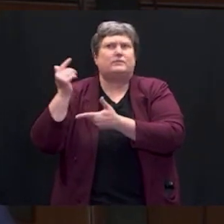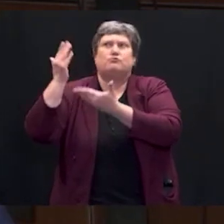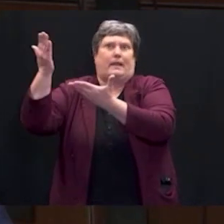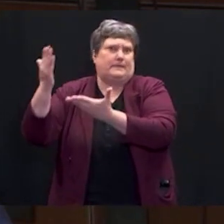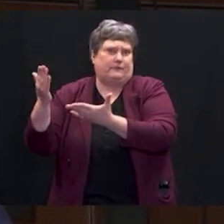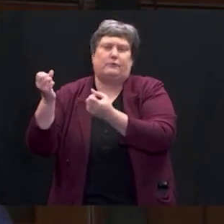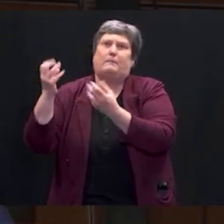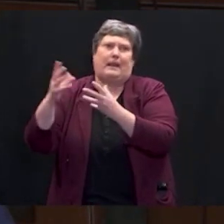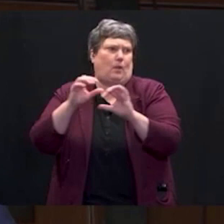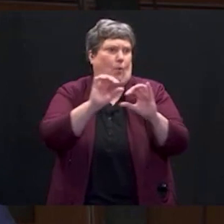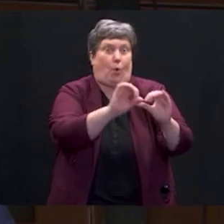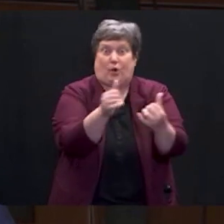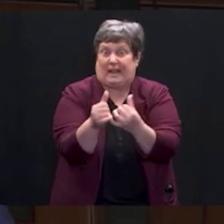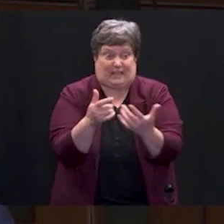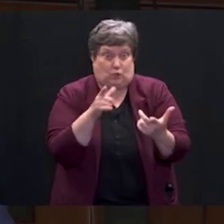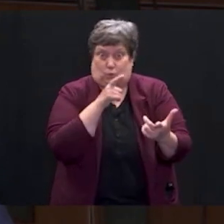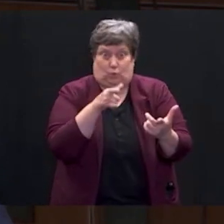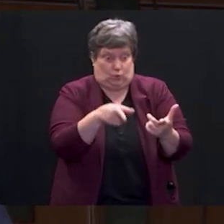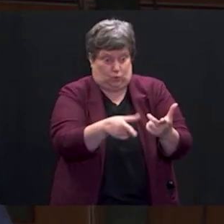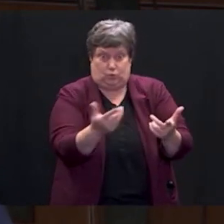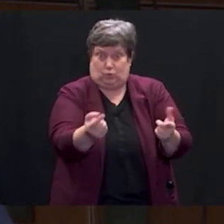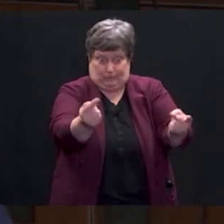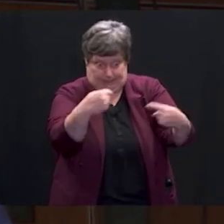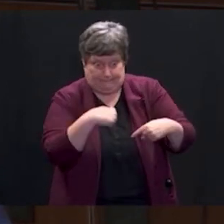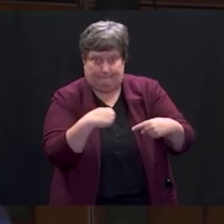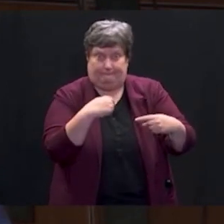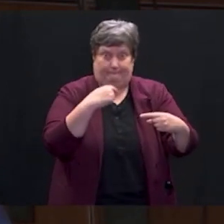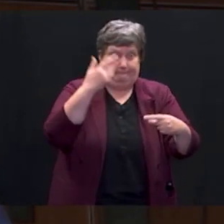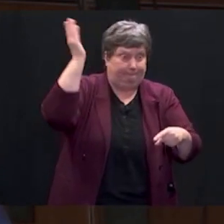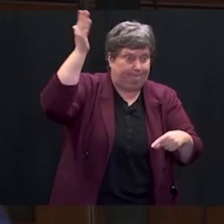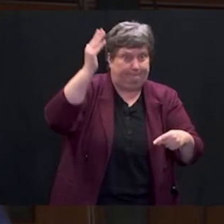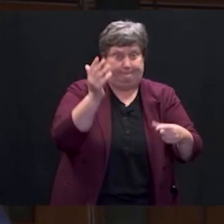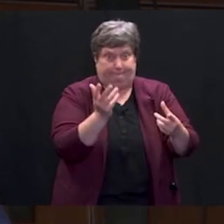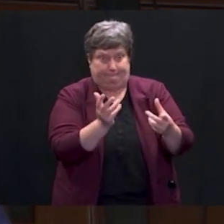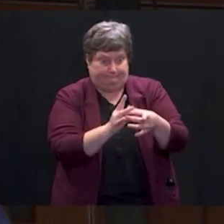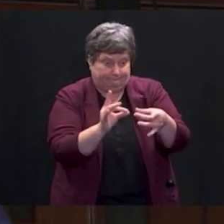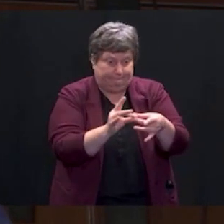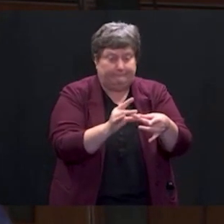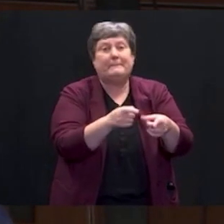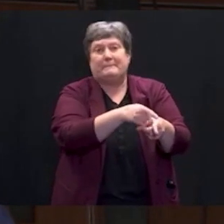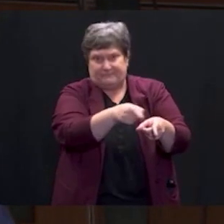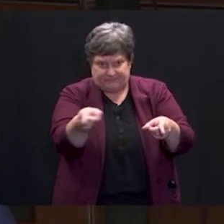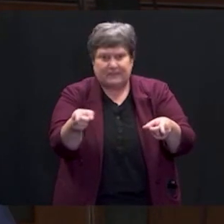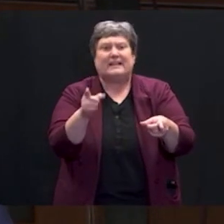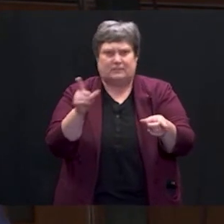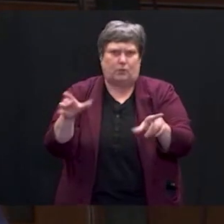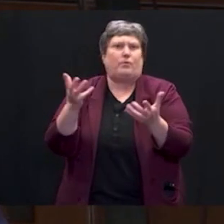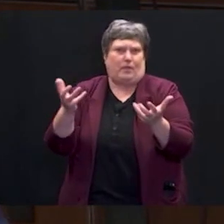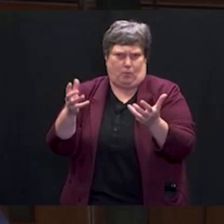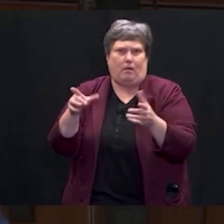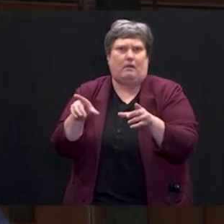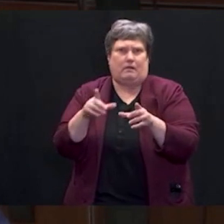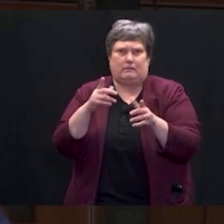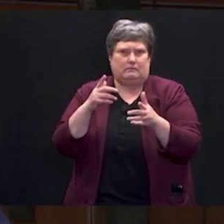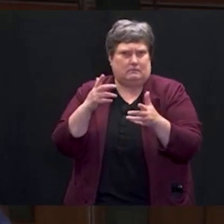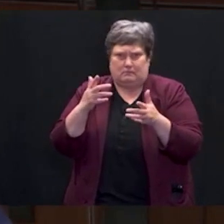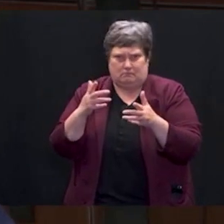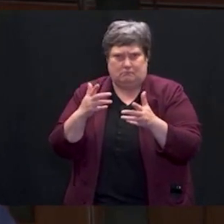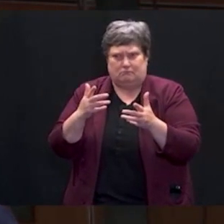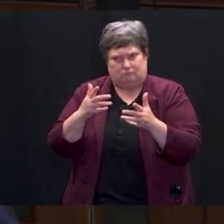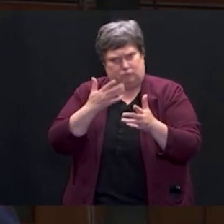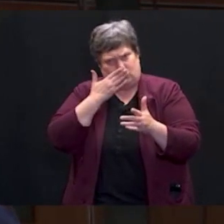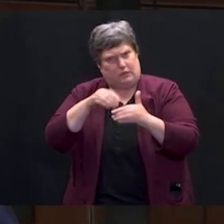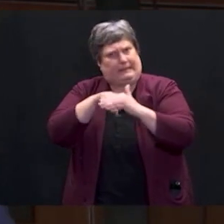many of the organizations that we heard from that are calling for the Canada Disability Benefit to be as accessible as